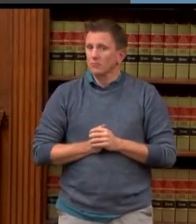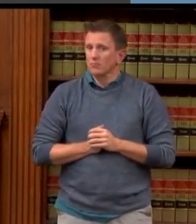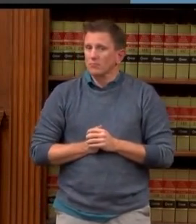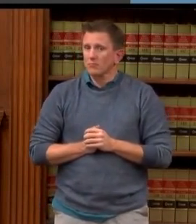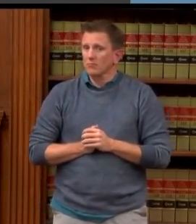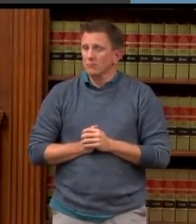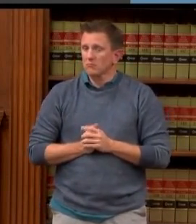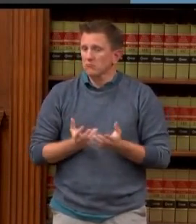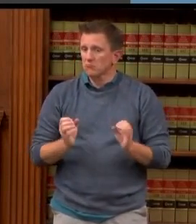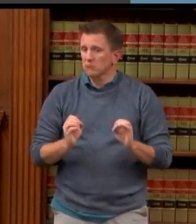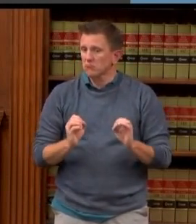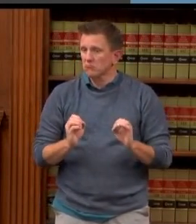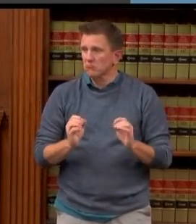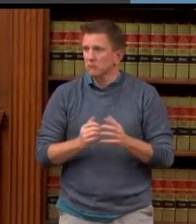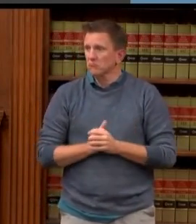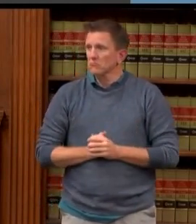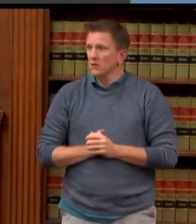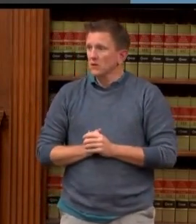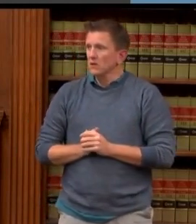Do we have any more questions?